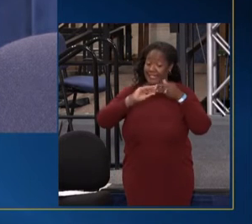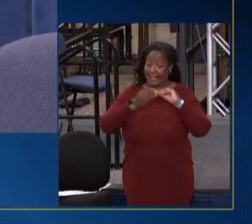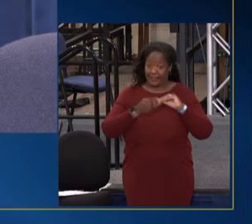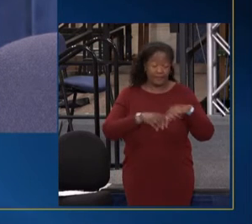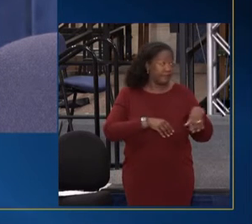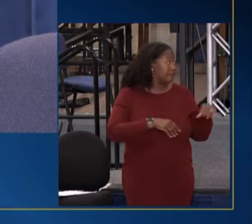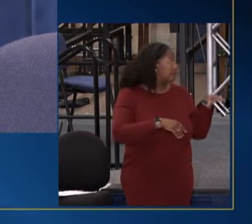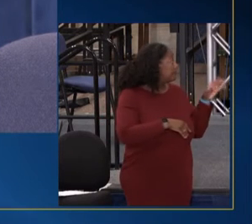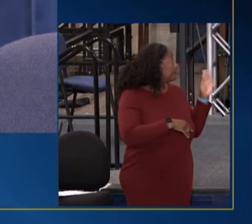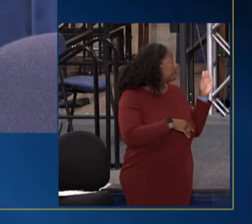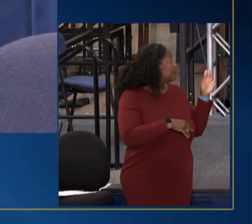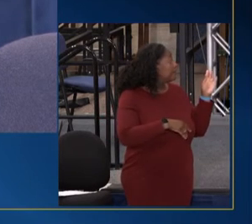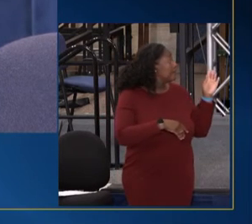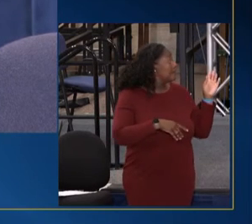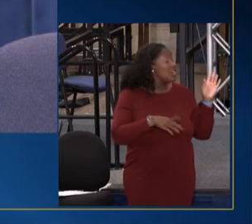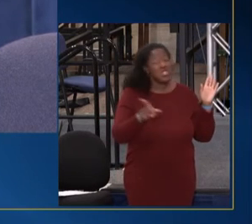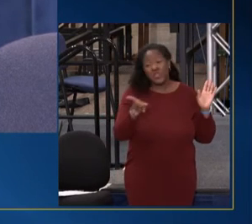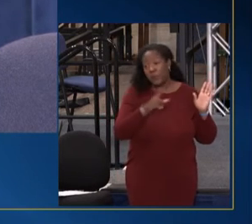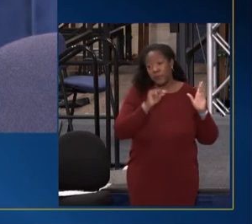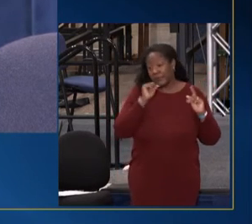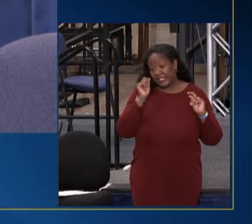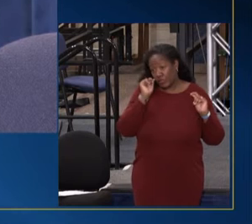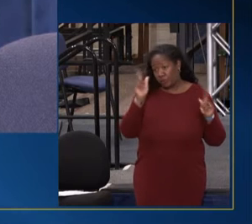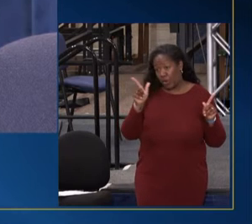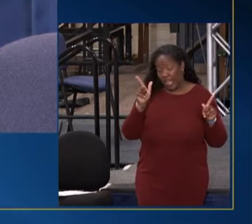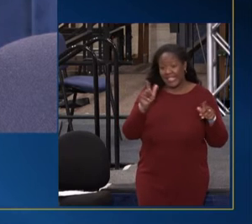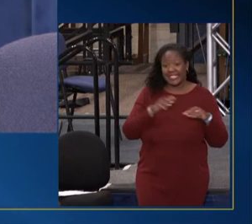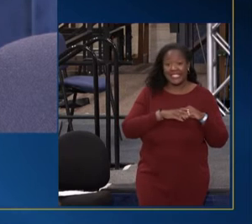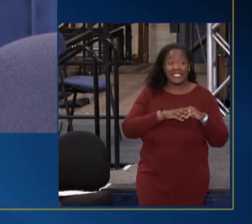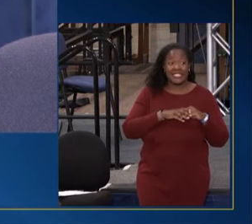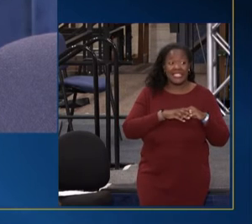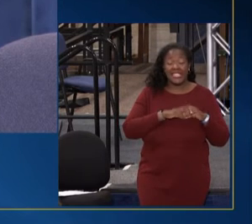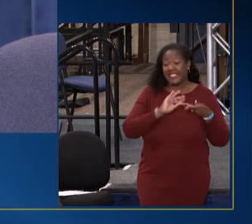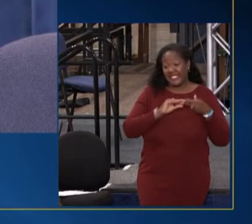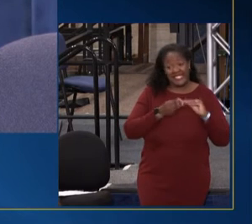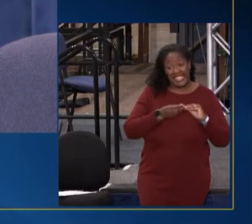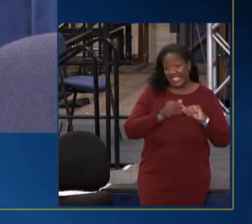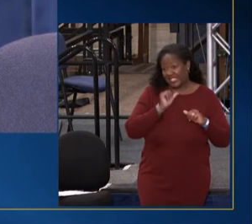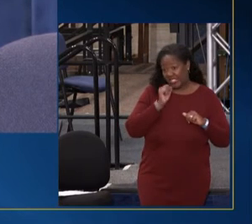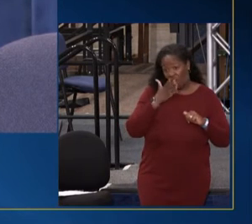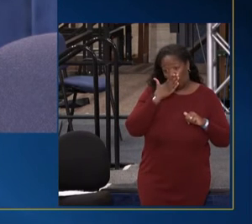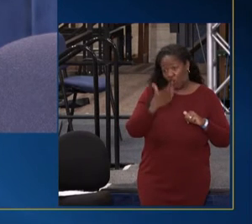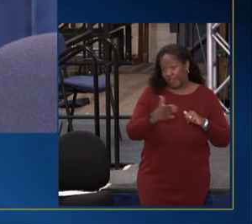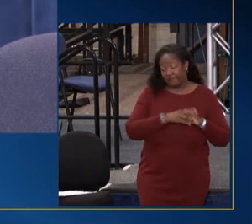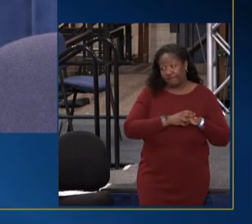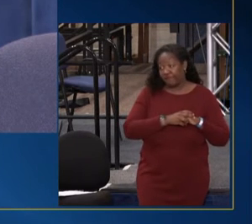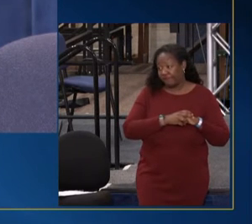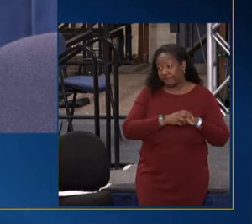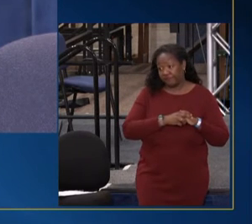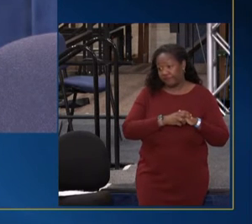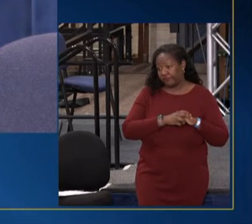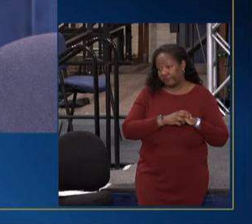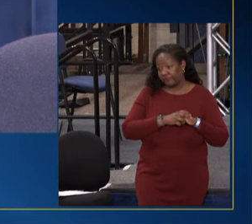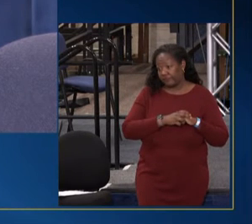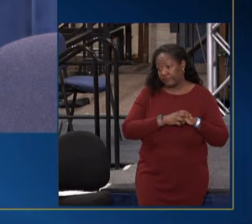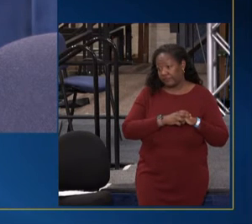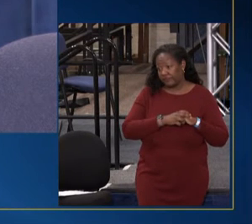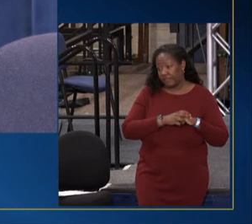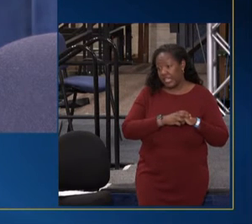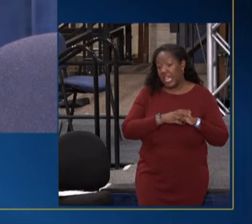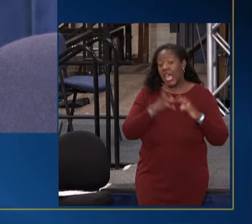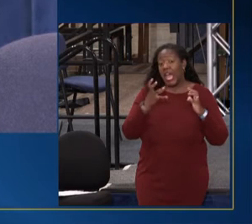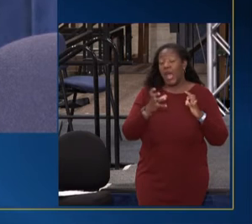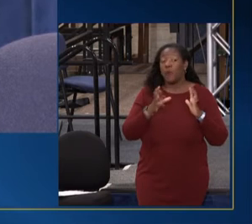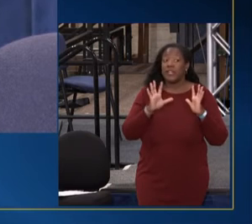sure none of you will be surprised about, it's not good. And why I want to emphasize that